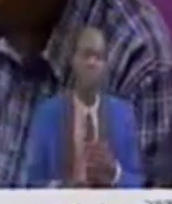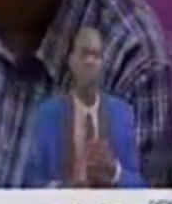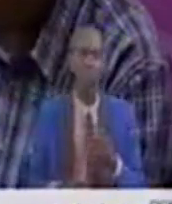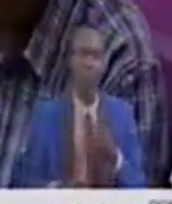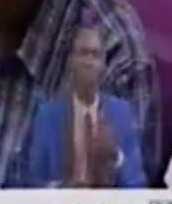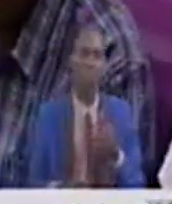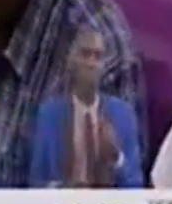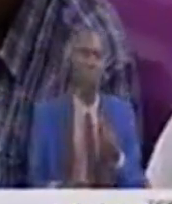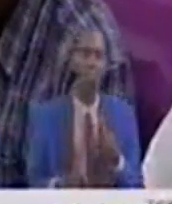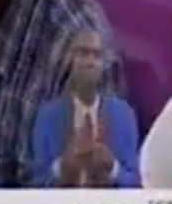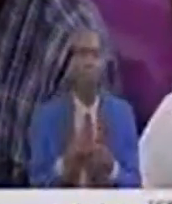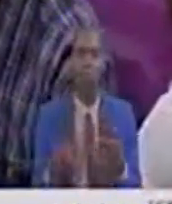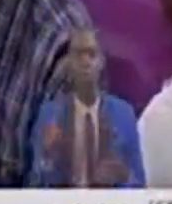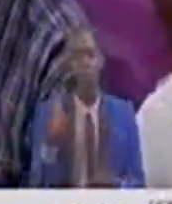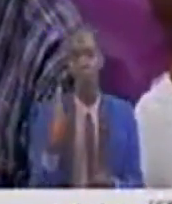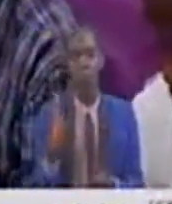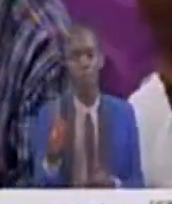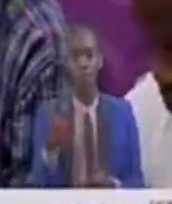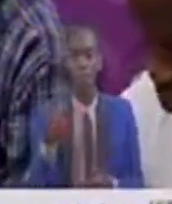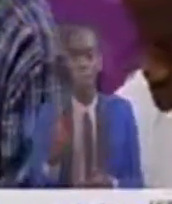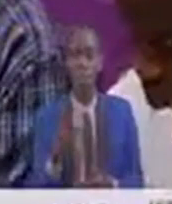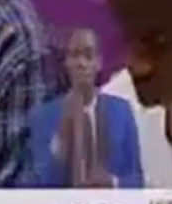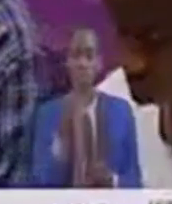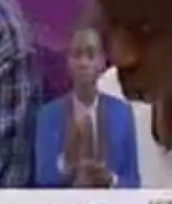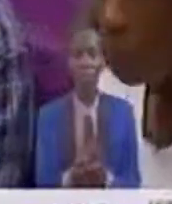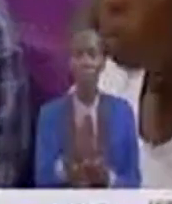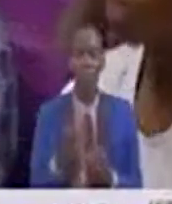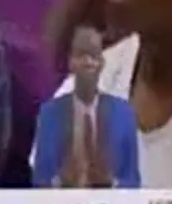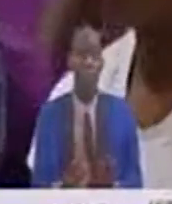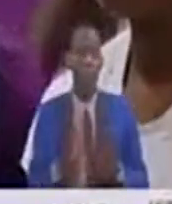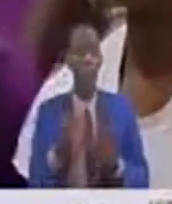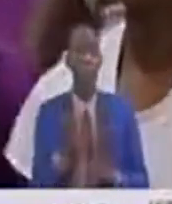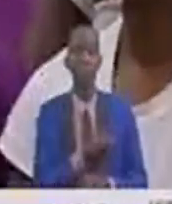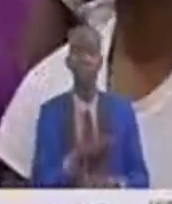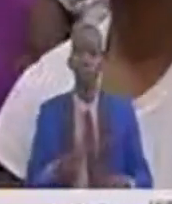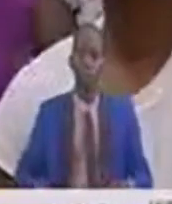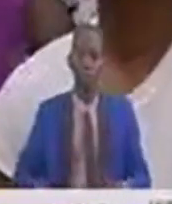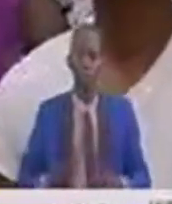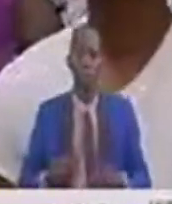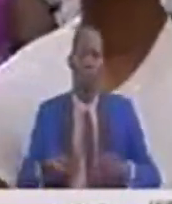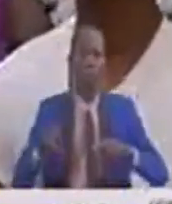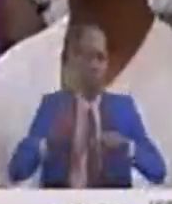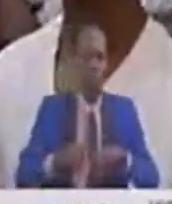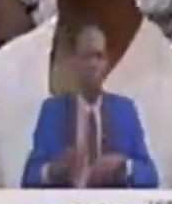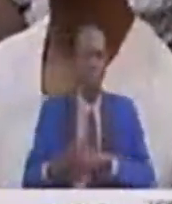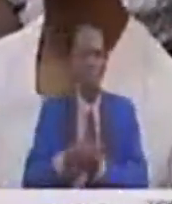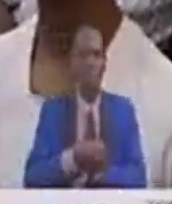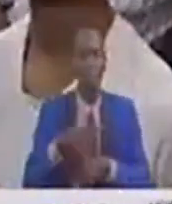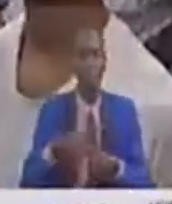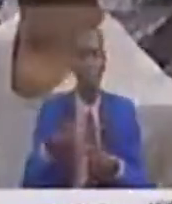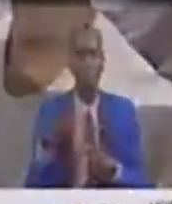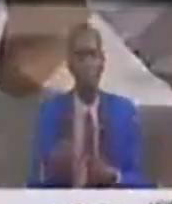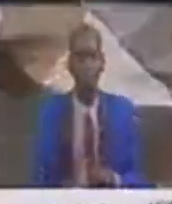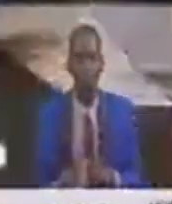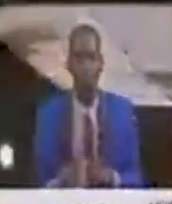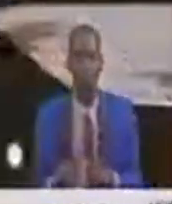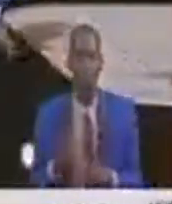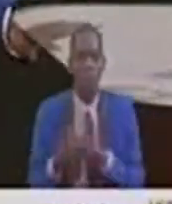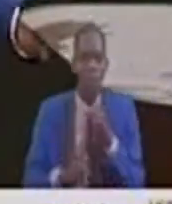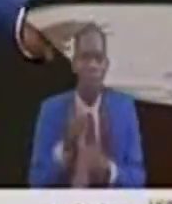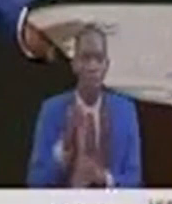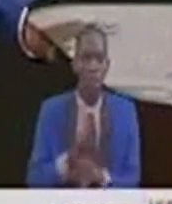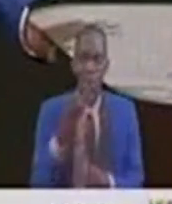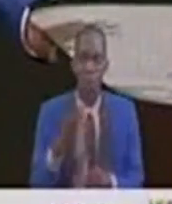the Lord prolongeth days, but the years of the wicked shall be shortened. Because they